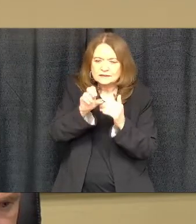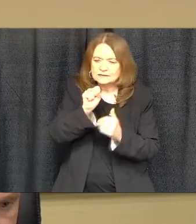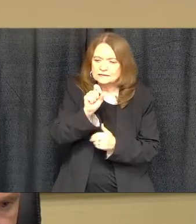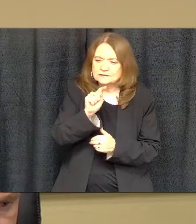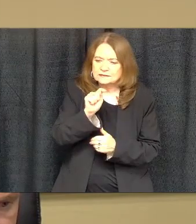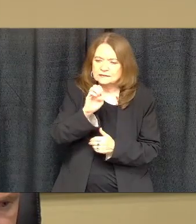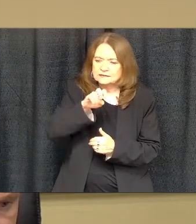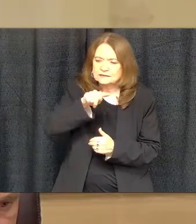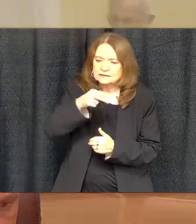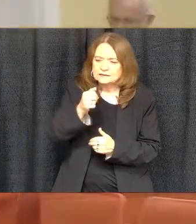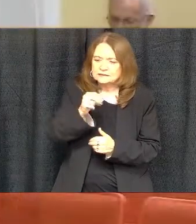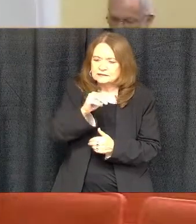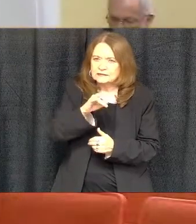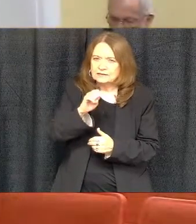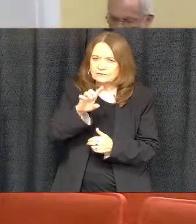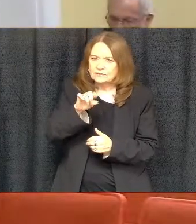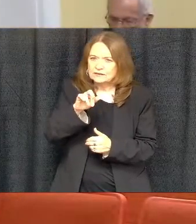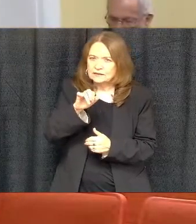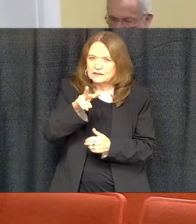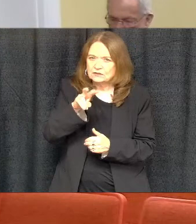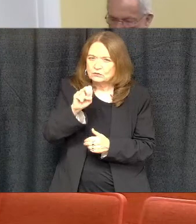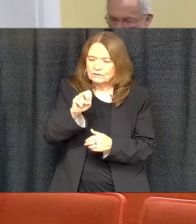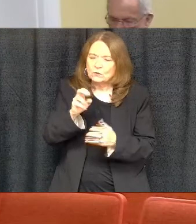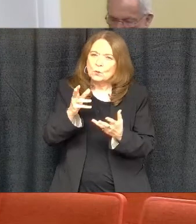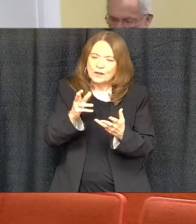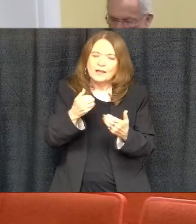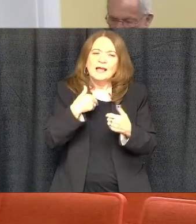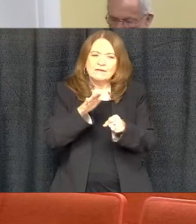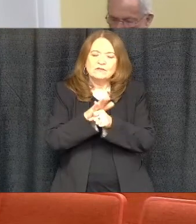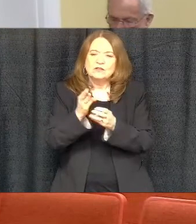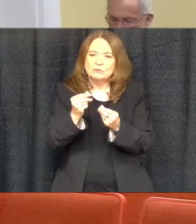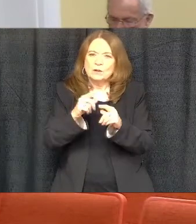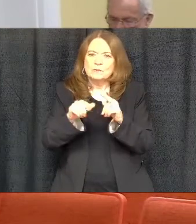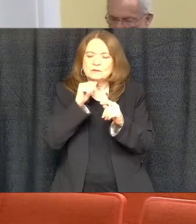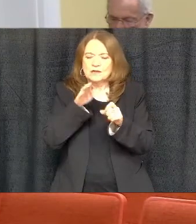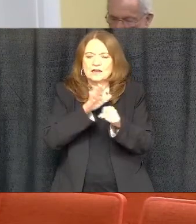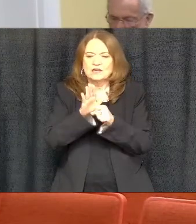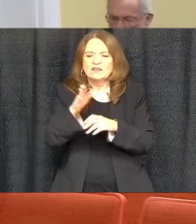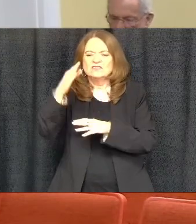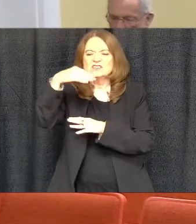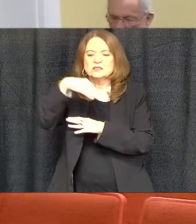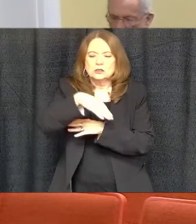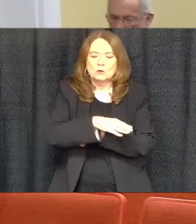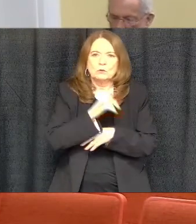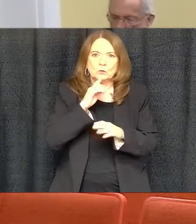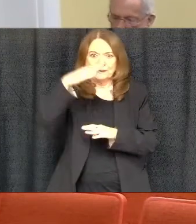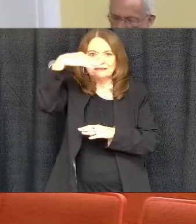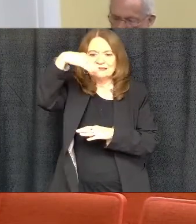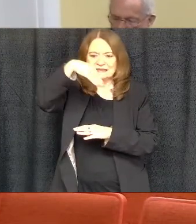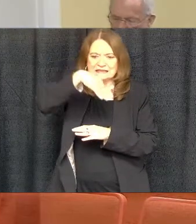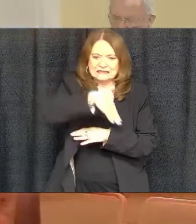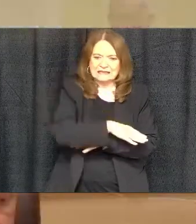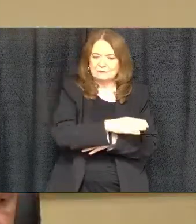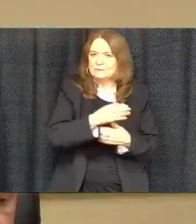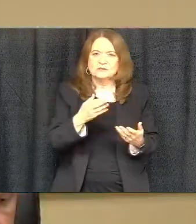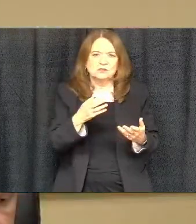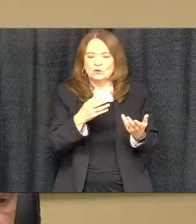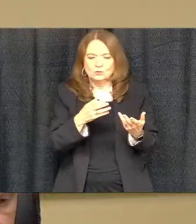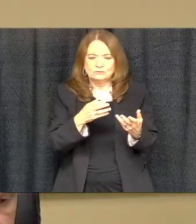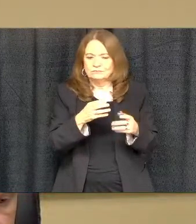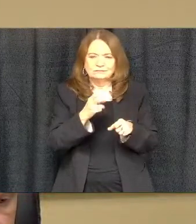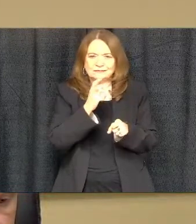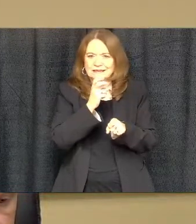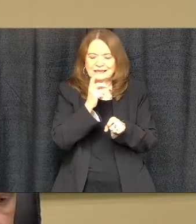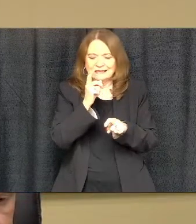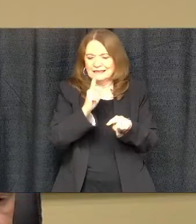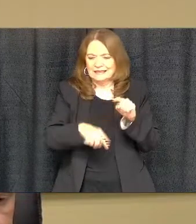Not the property, but the slope to get down to the property there Okay. would be pretty steep. So there would not be access to I Stephanie Drive?